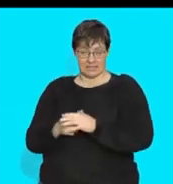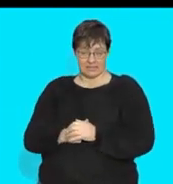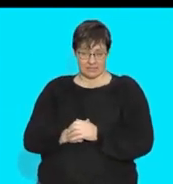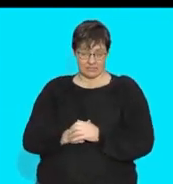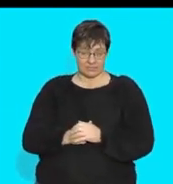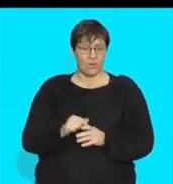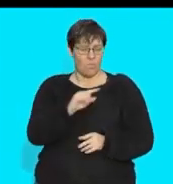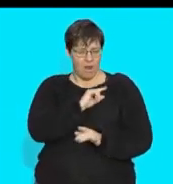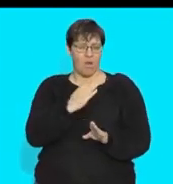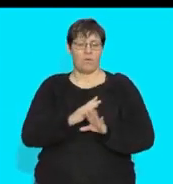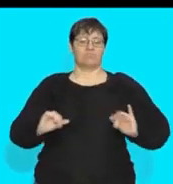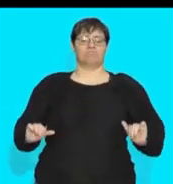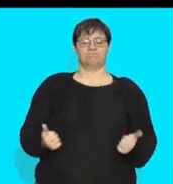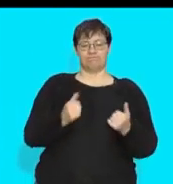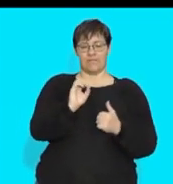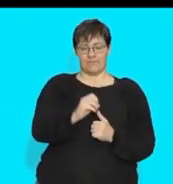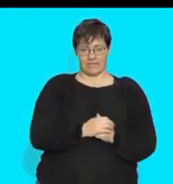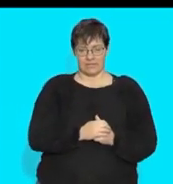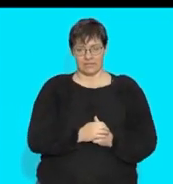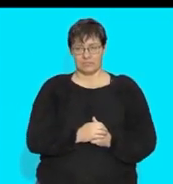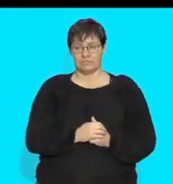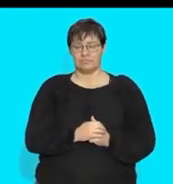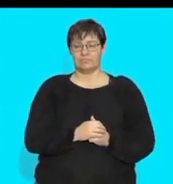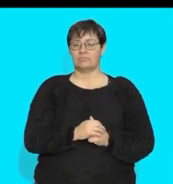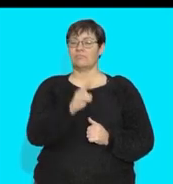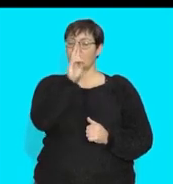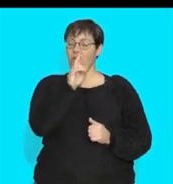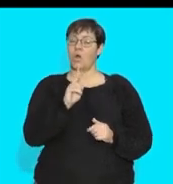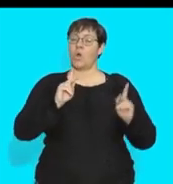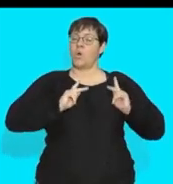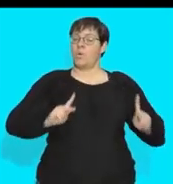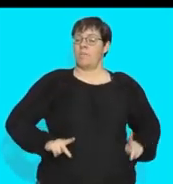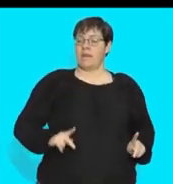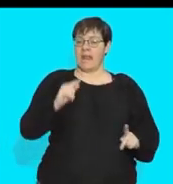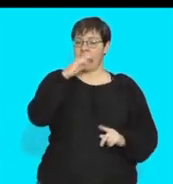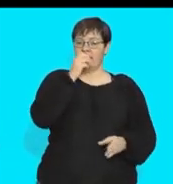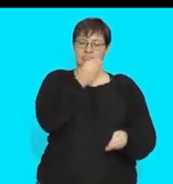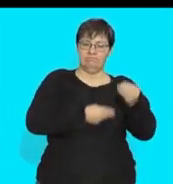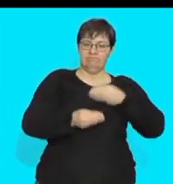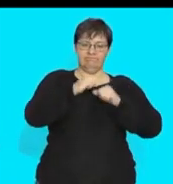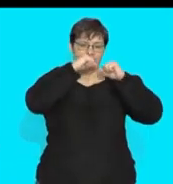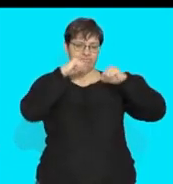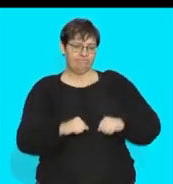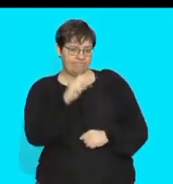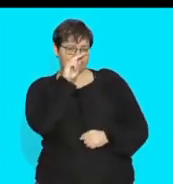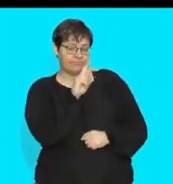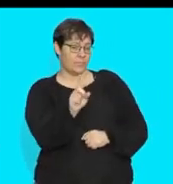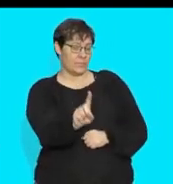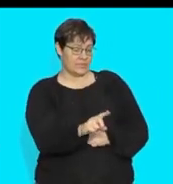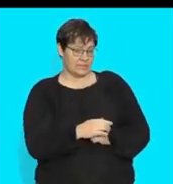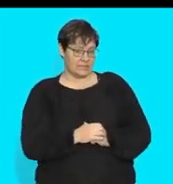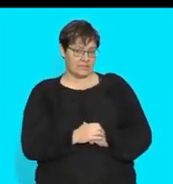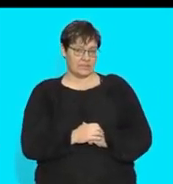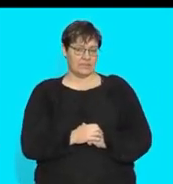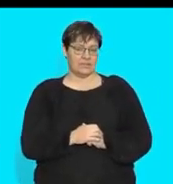works so well? Now, if we have a look at the human gaseous exchange system, what did we look at? We